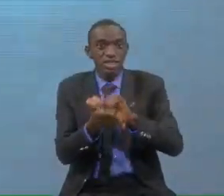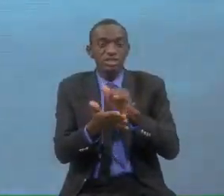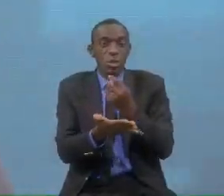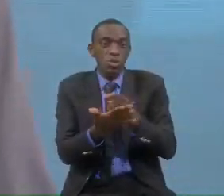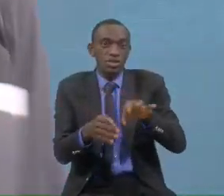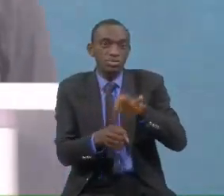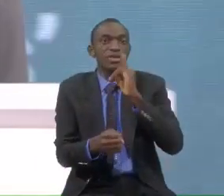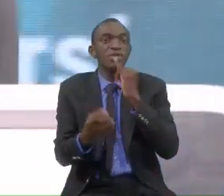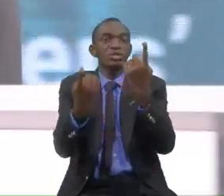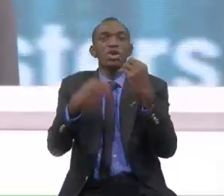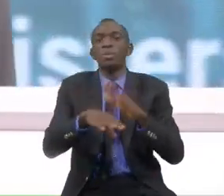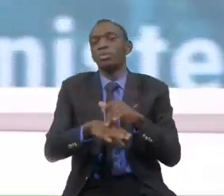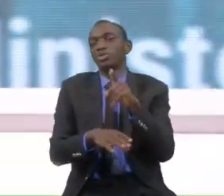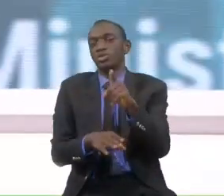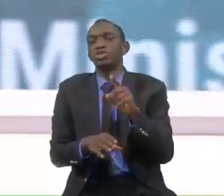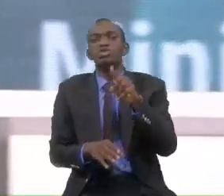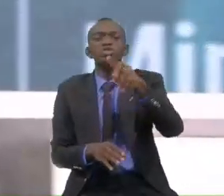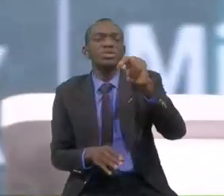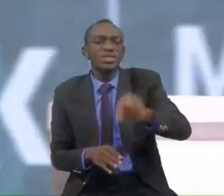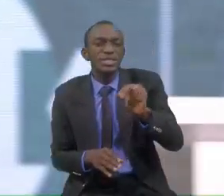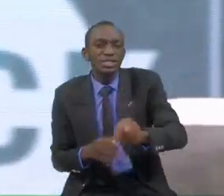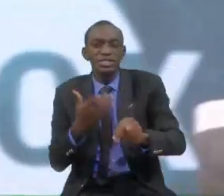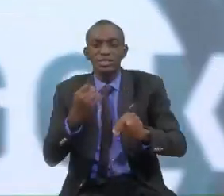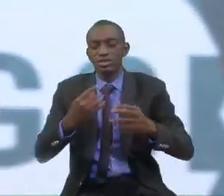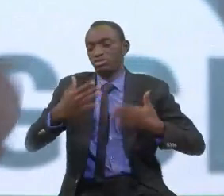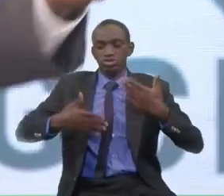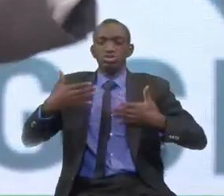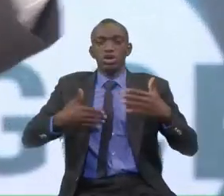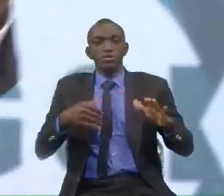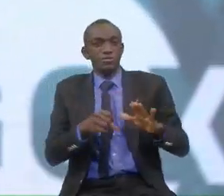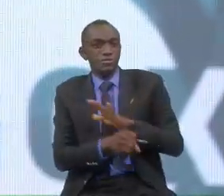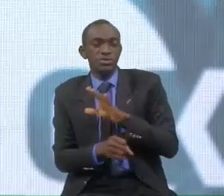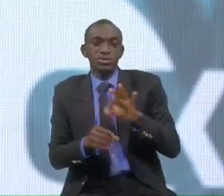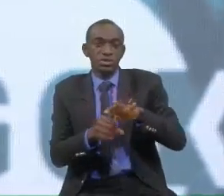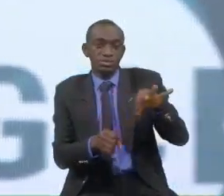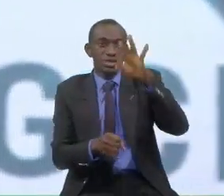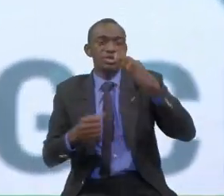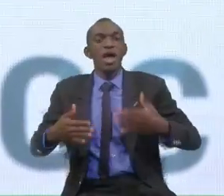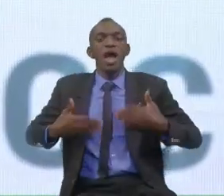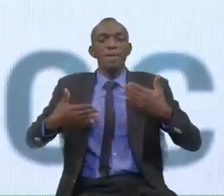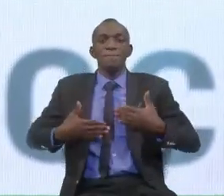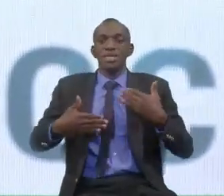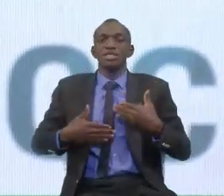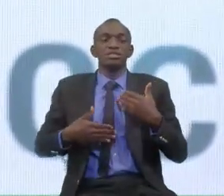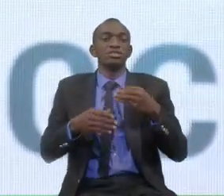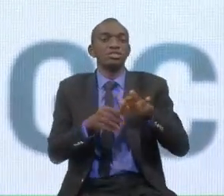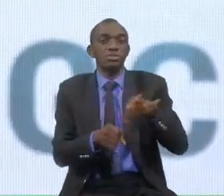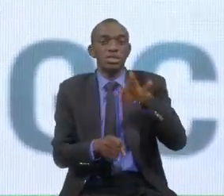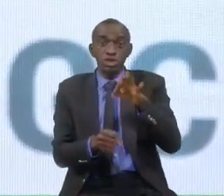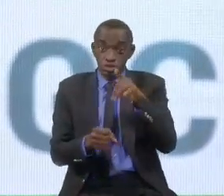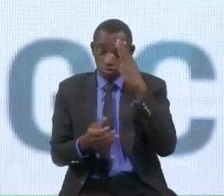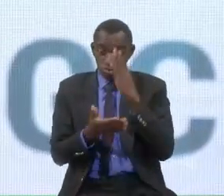the joyful Spirit. Happy Spirit. You know, something just happened, and that thing